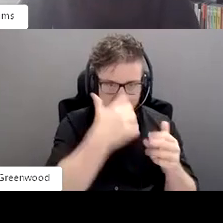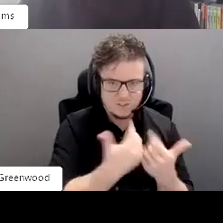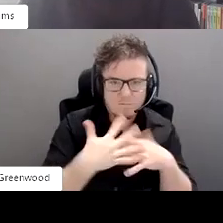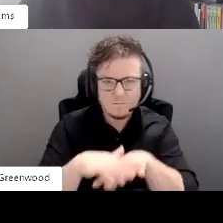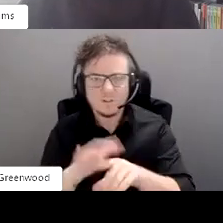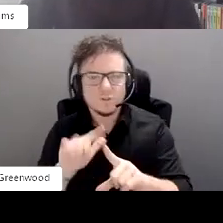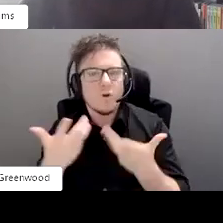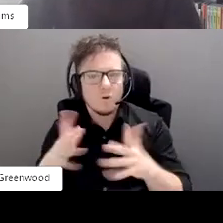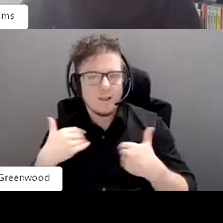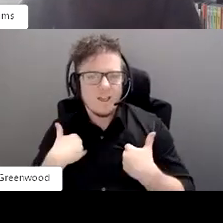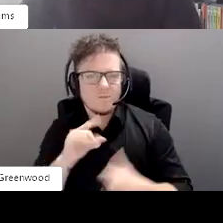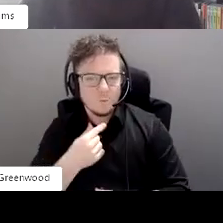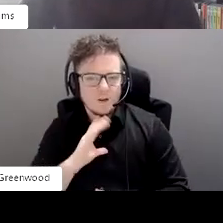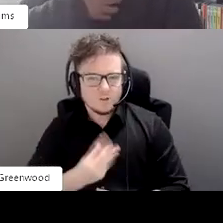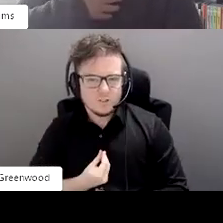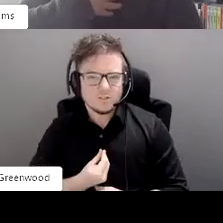more opportunities for